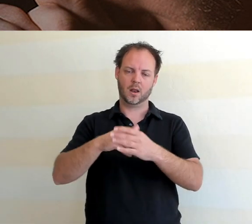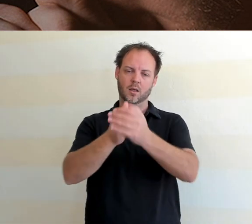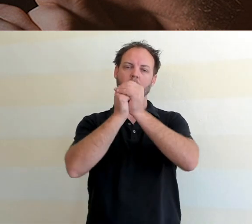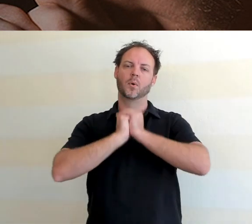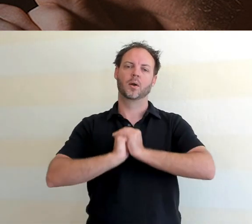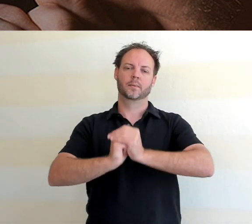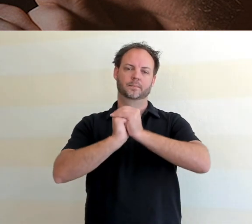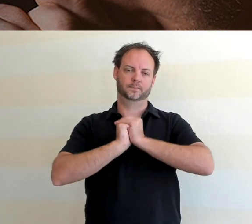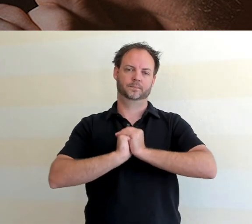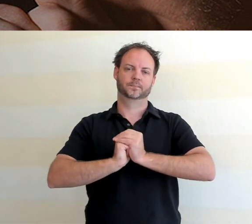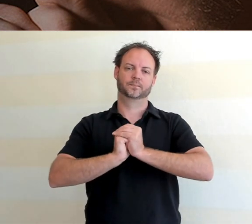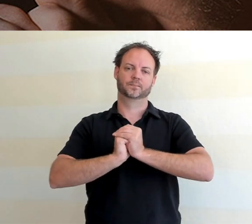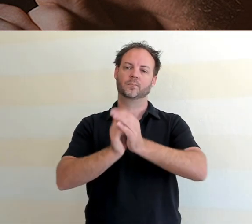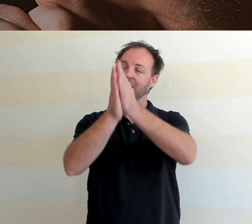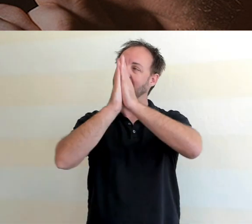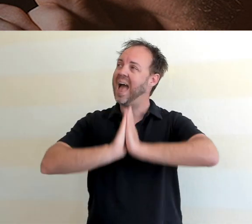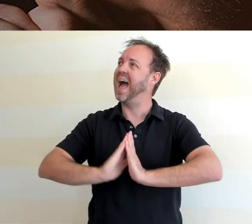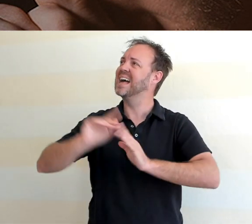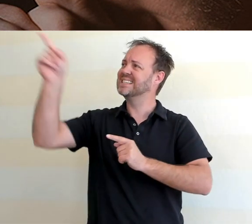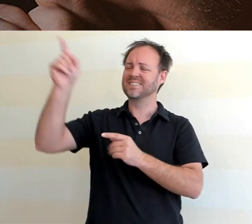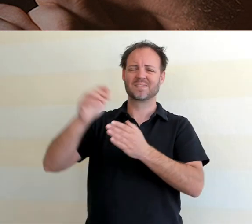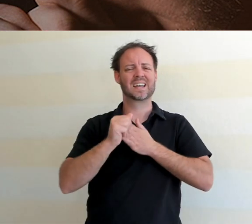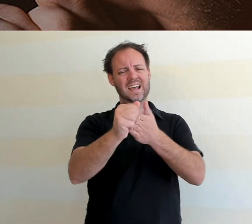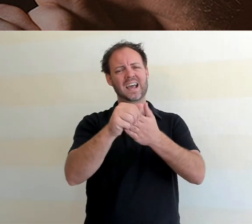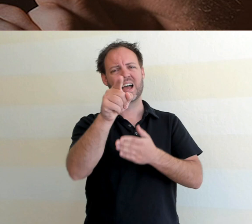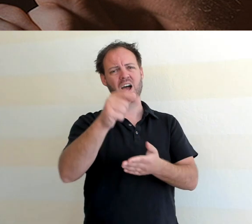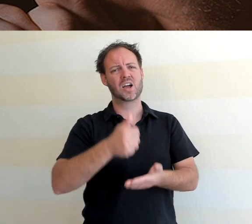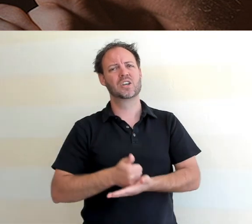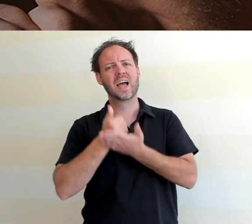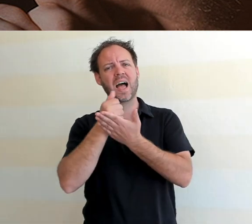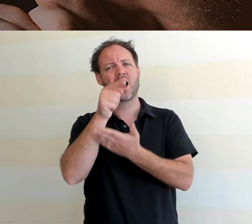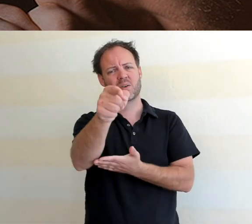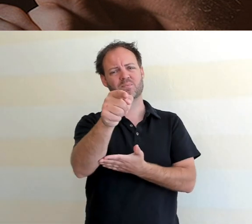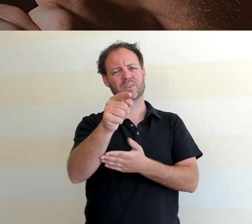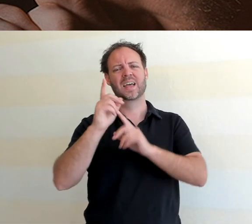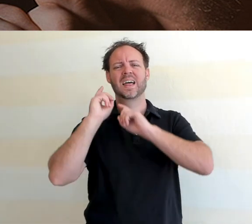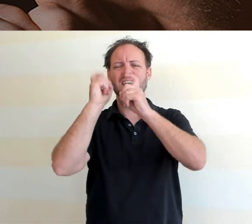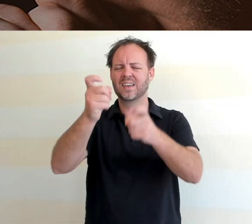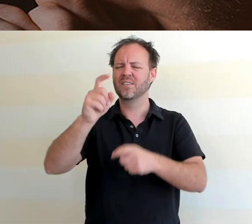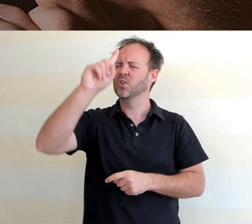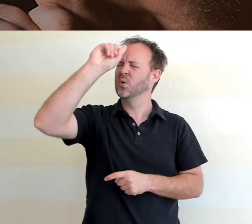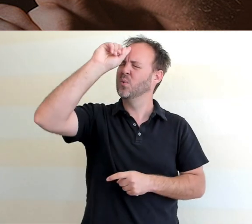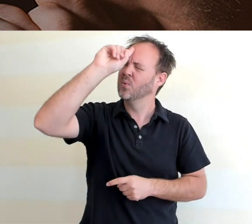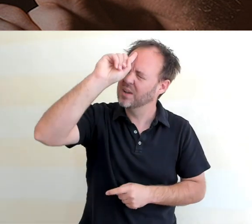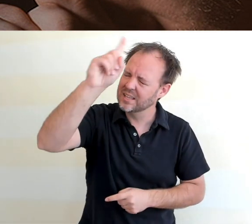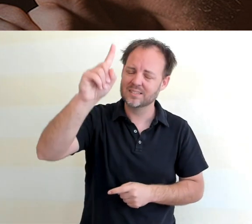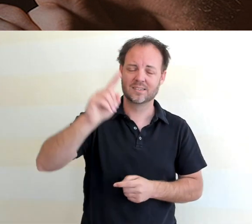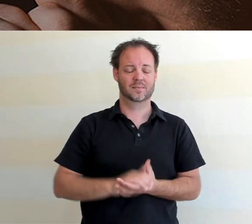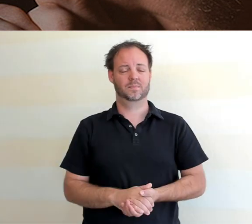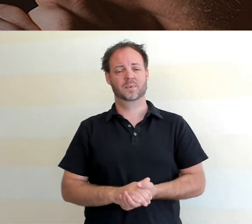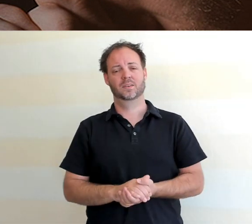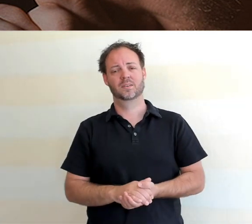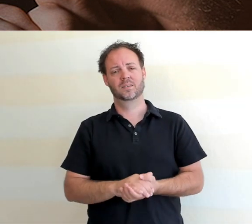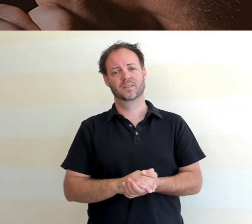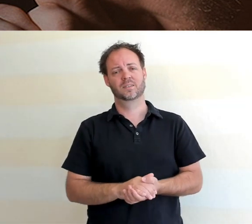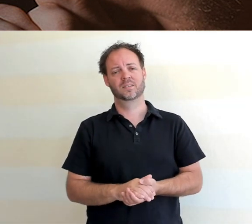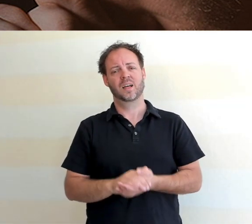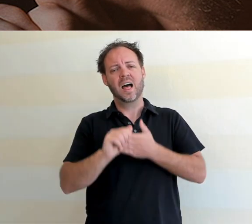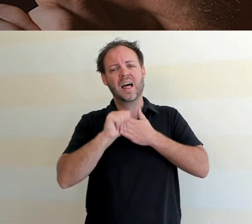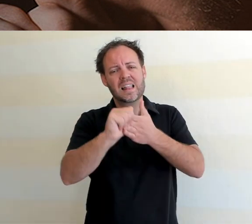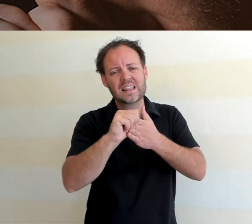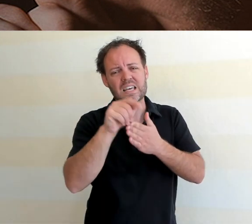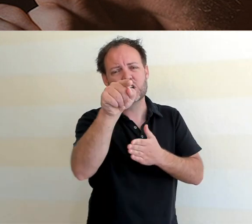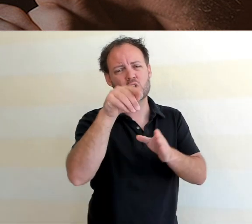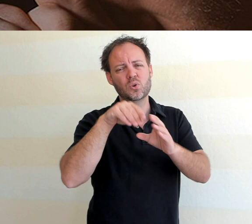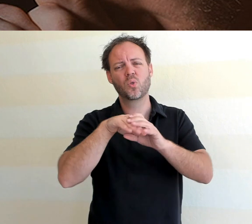prayer. Ask him to guide you, to help you, to give you wisdom, to lead you through